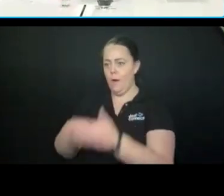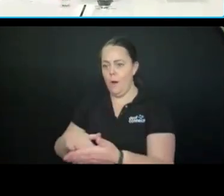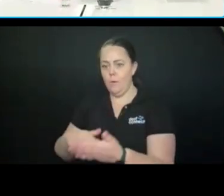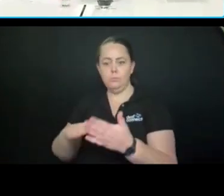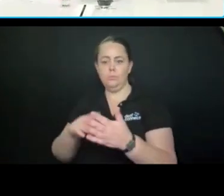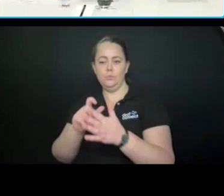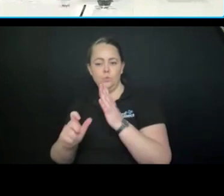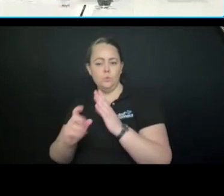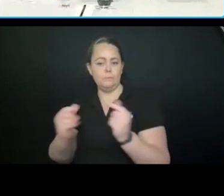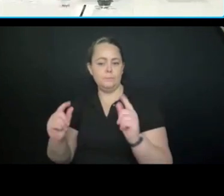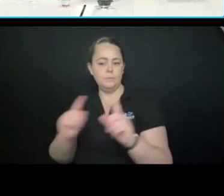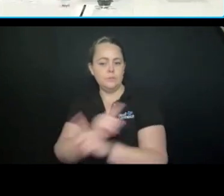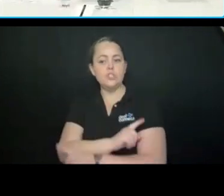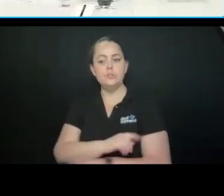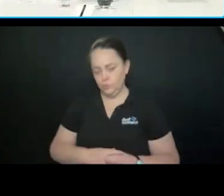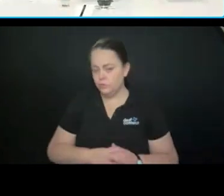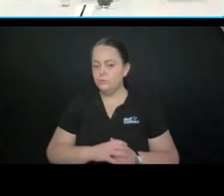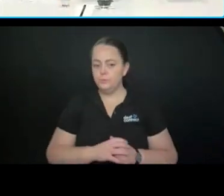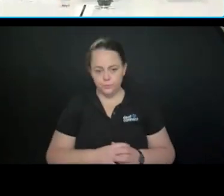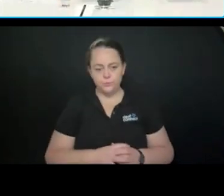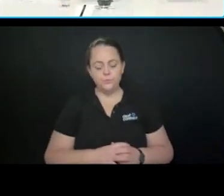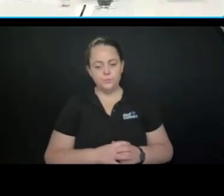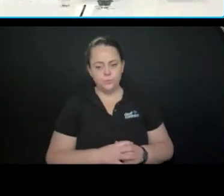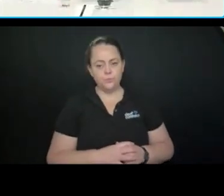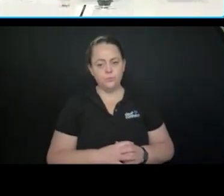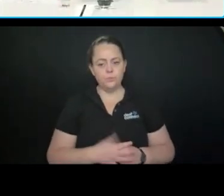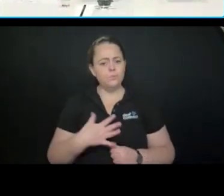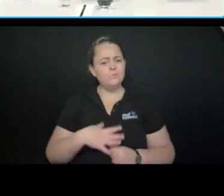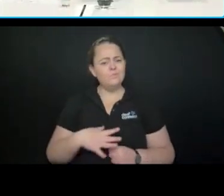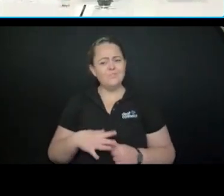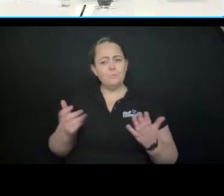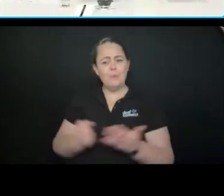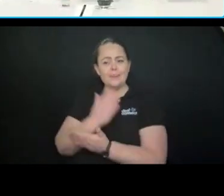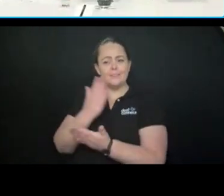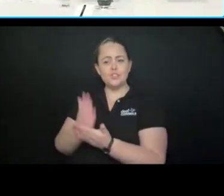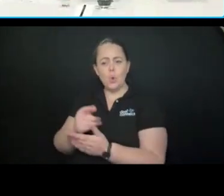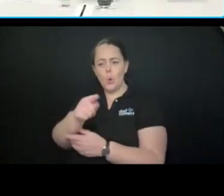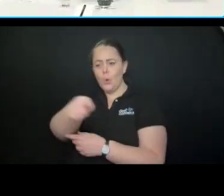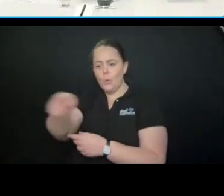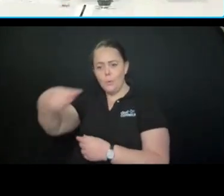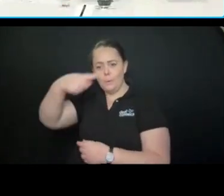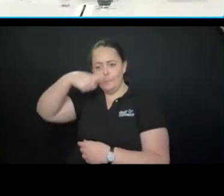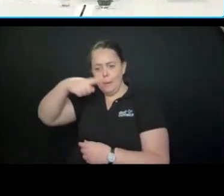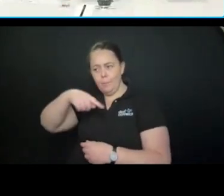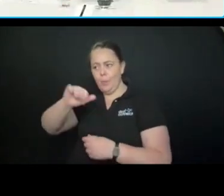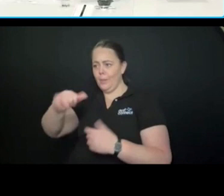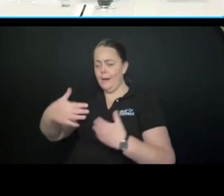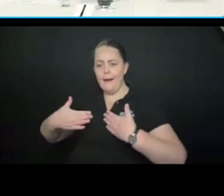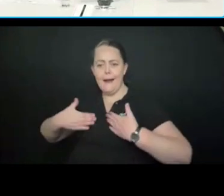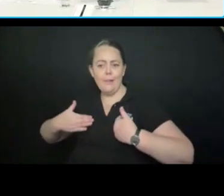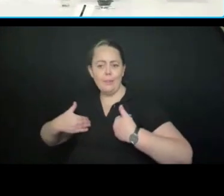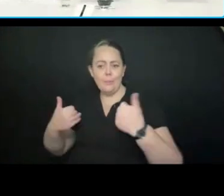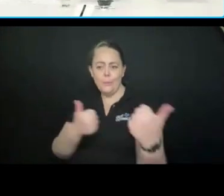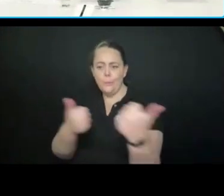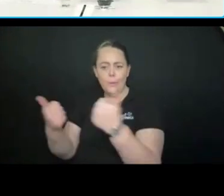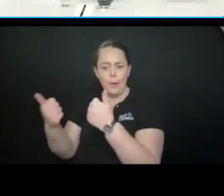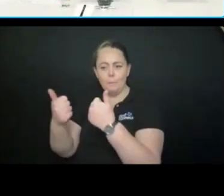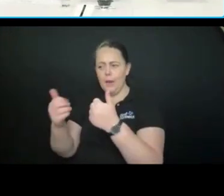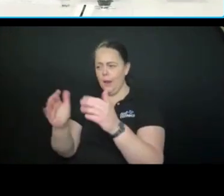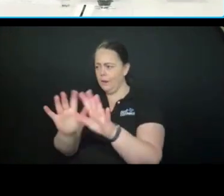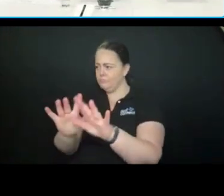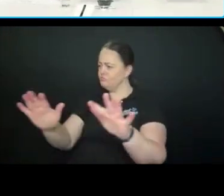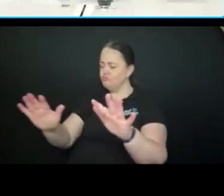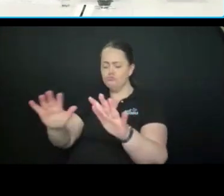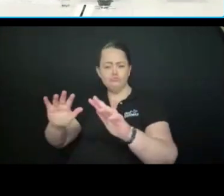of their services and promote the health and the wellbeing of individual residents. From the Commission's point of